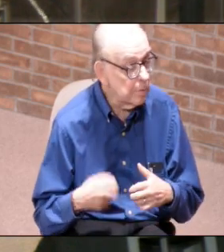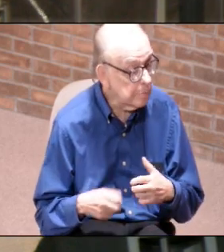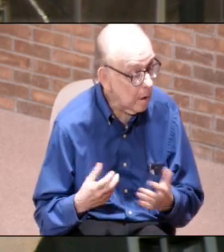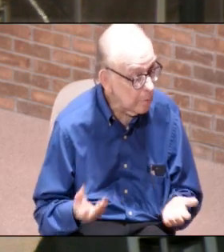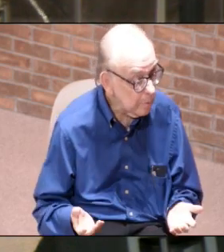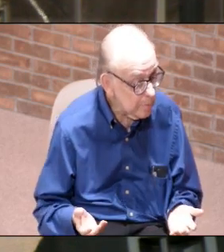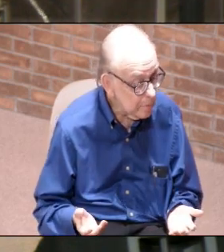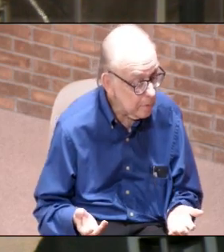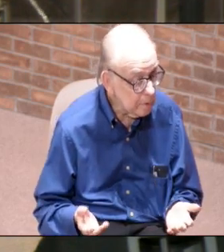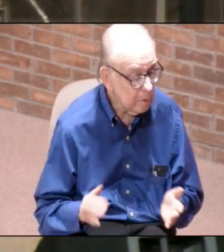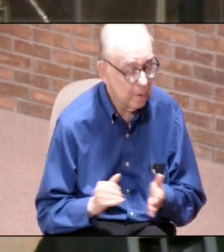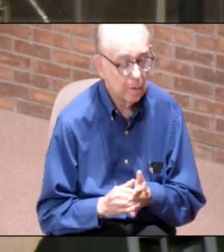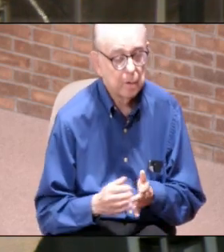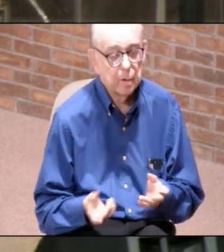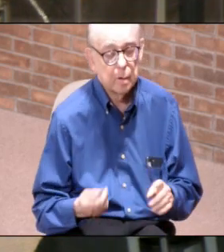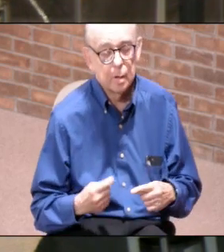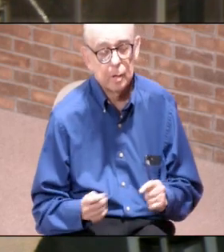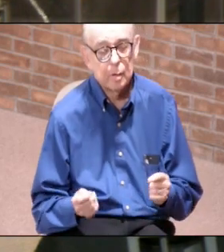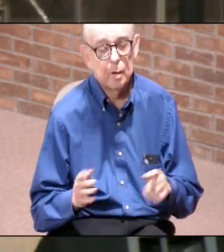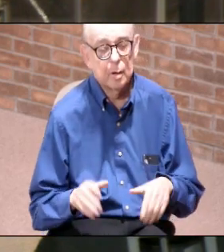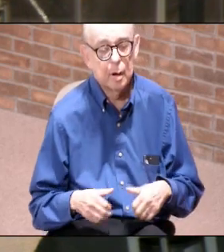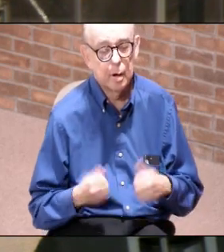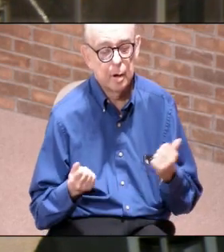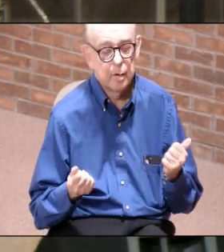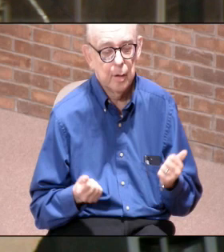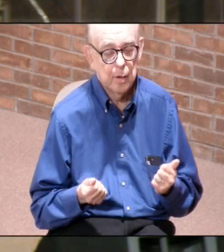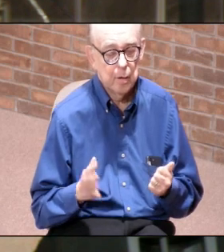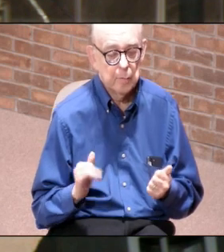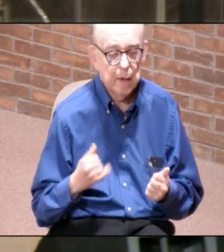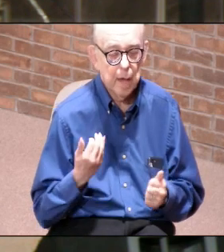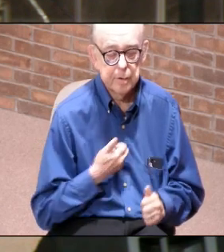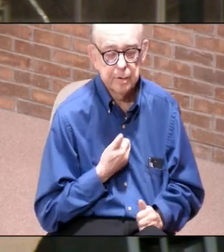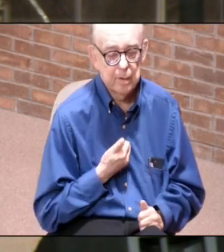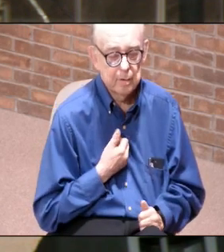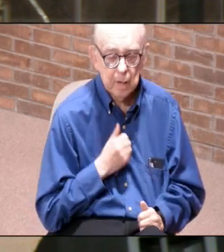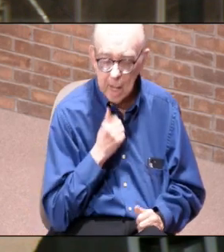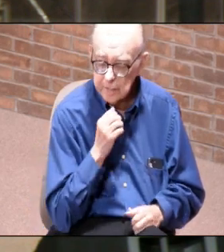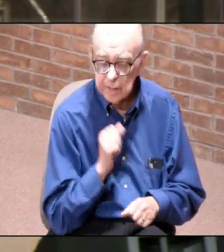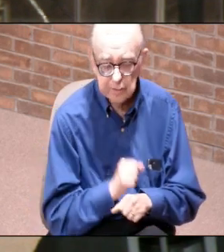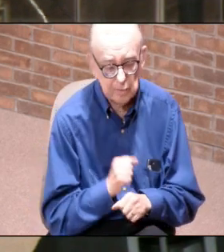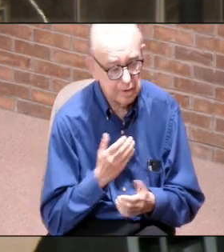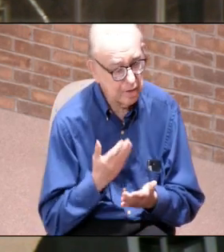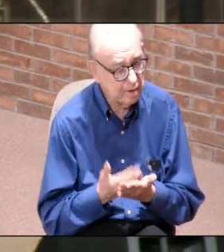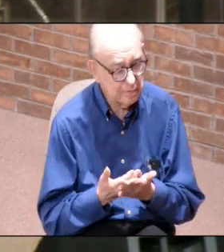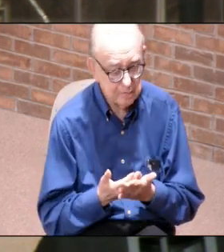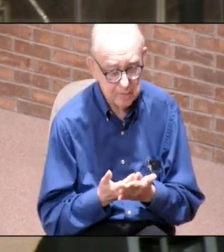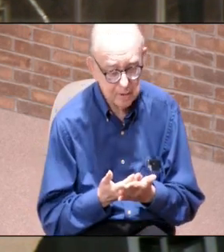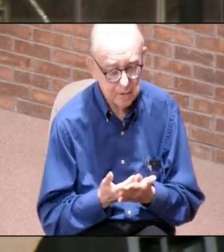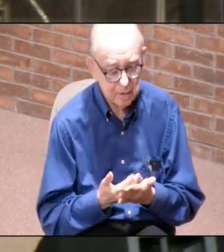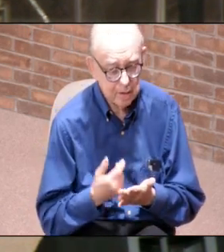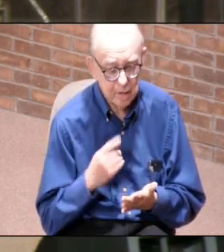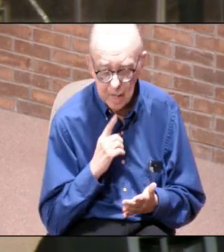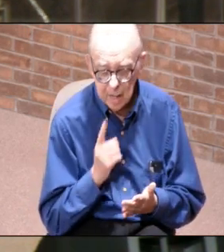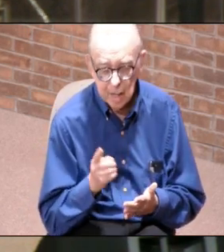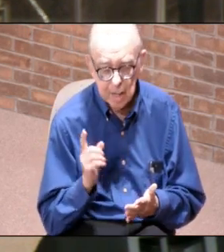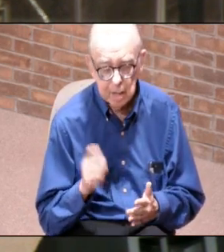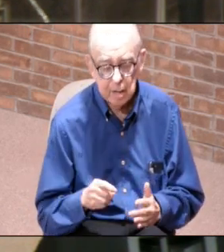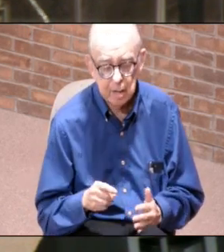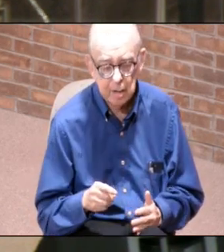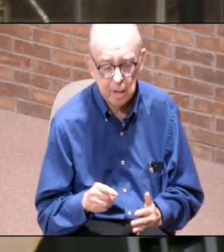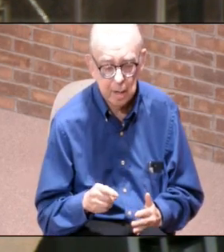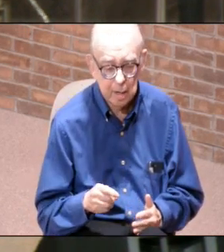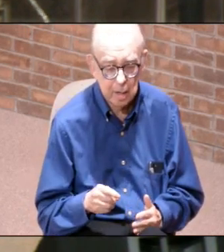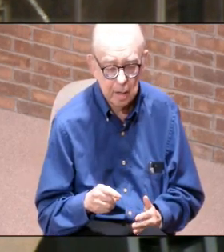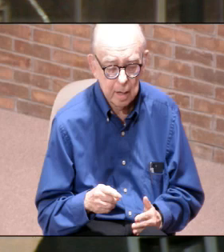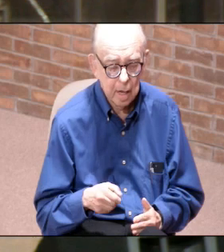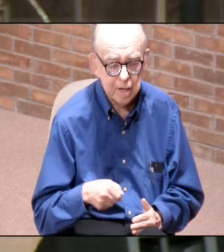is that when we try to live by ourselves, it doesn't work too well. We actually need a